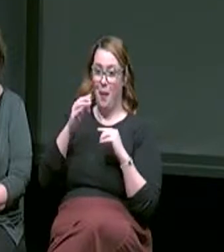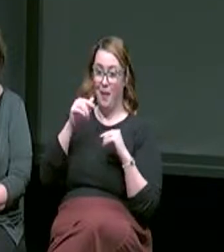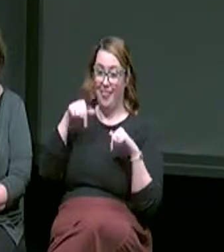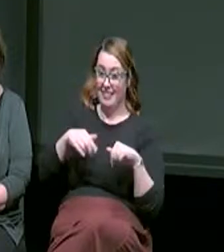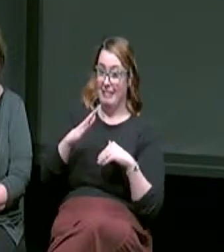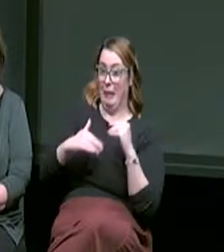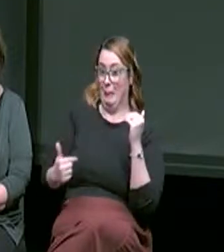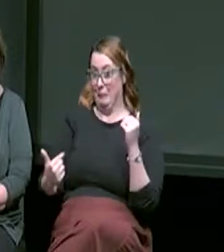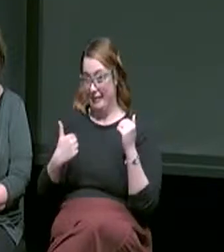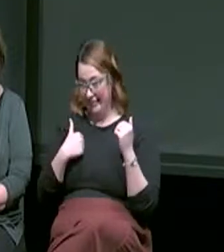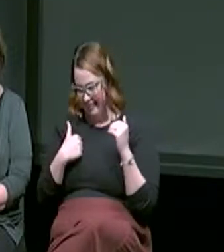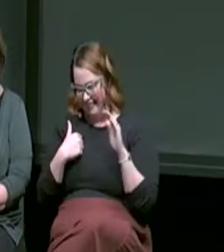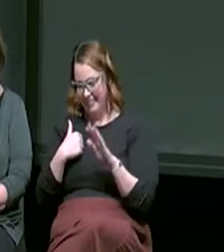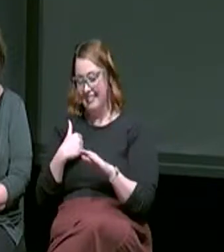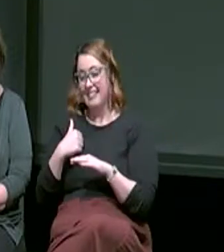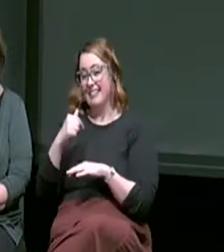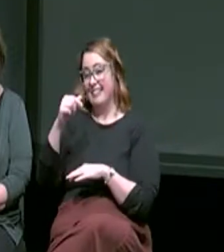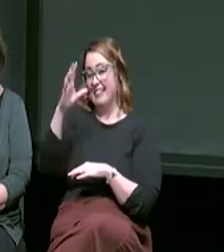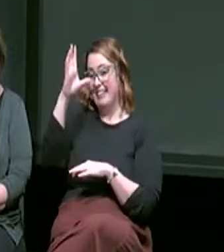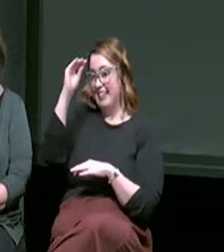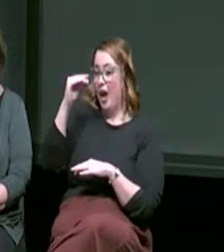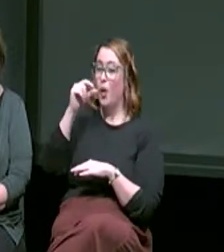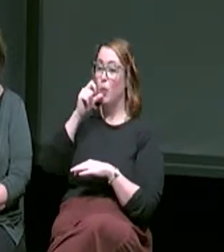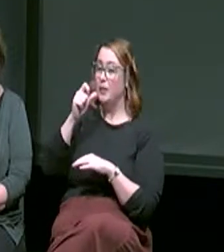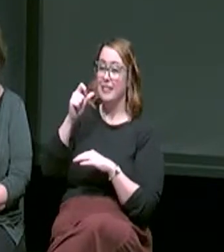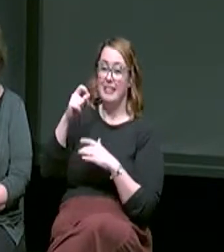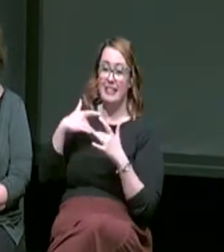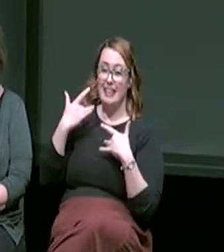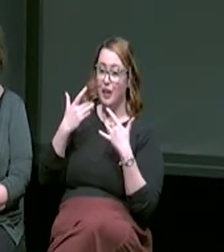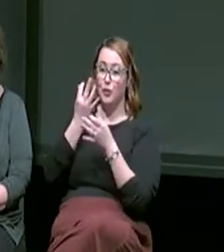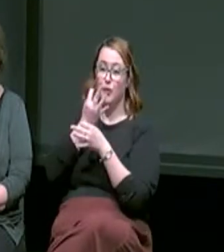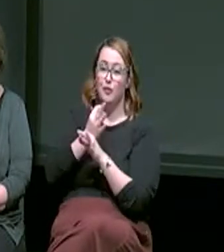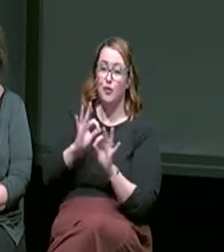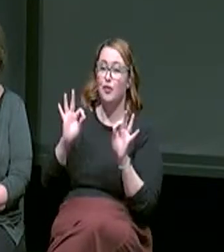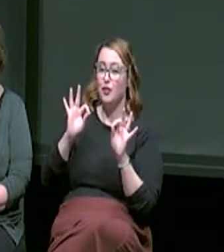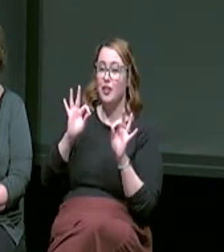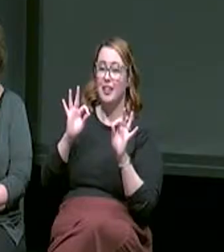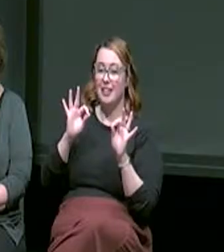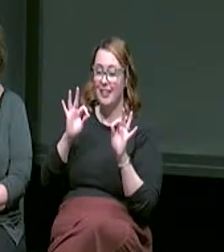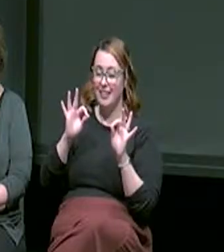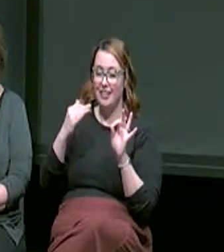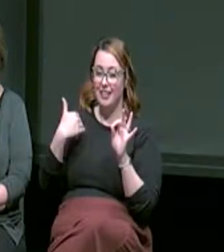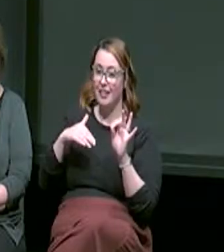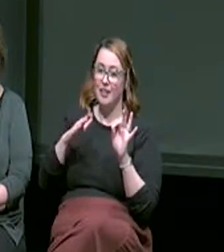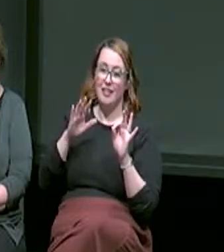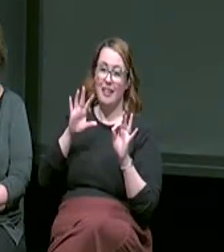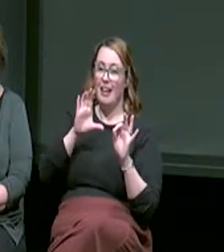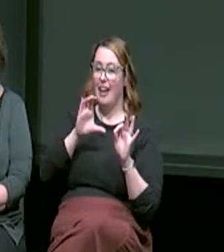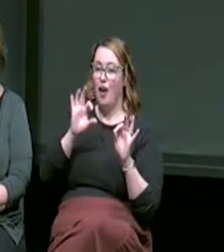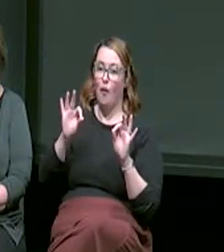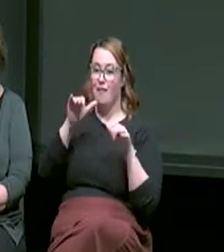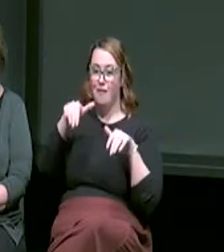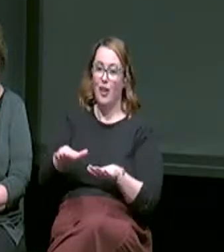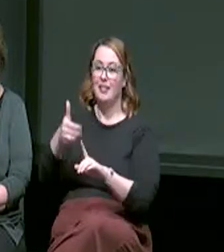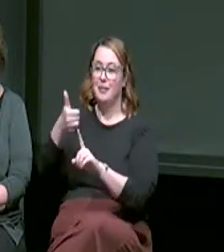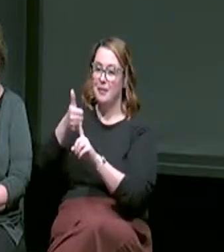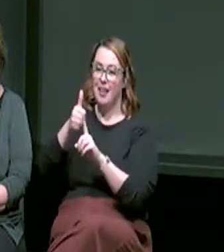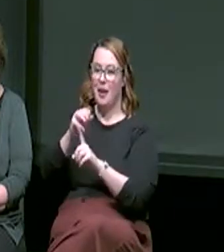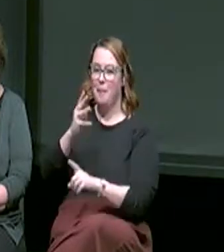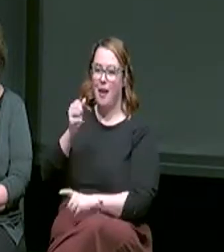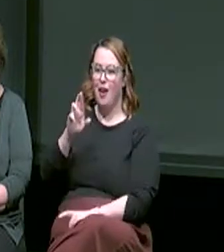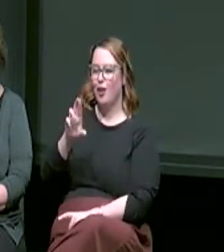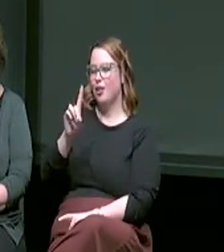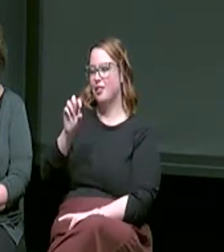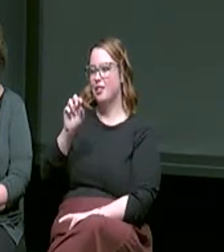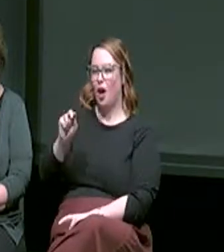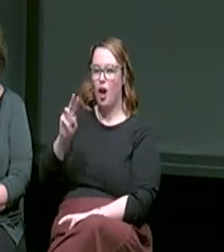me. The guy who is excited to free the eponymous Cuyahoga Falls himself, Mayor Don Walters.